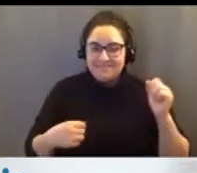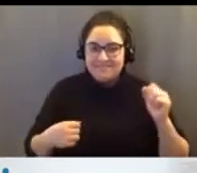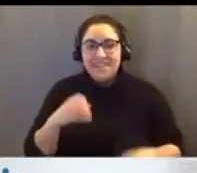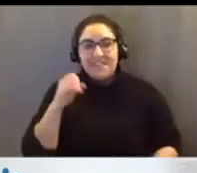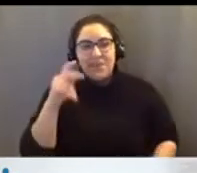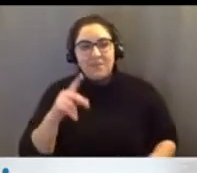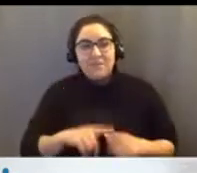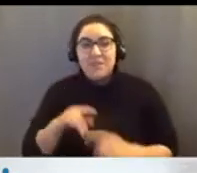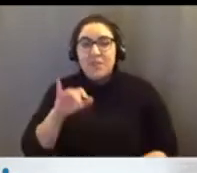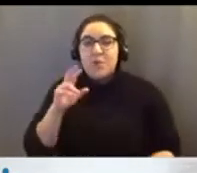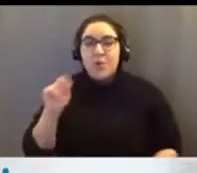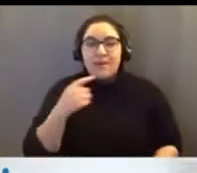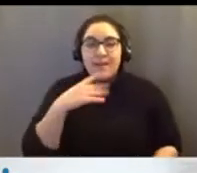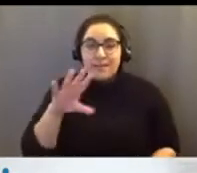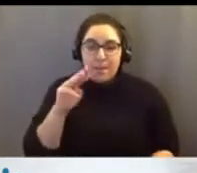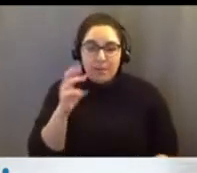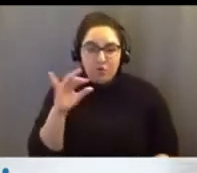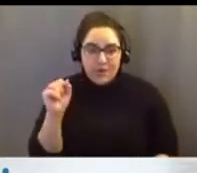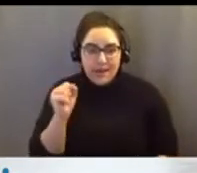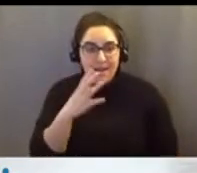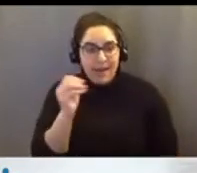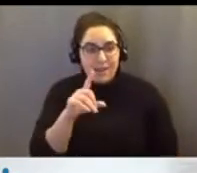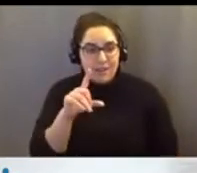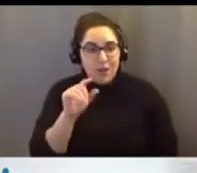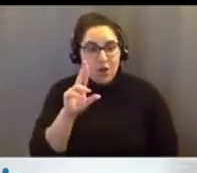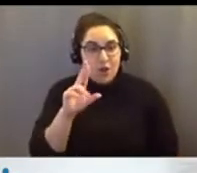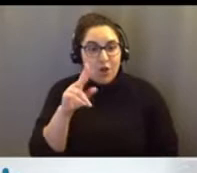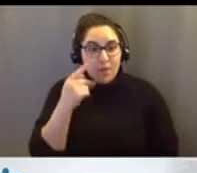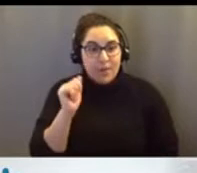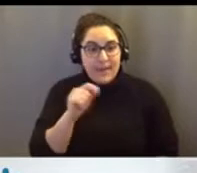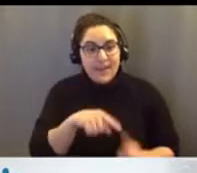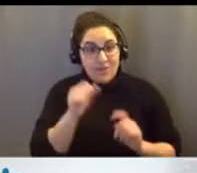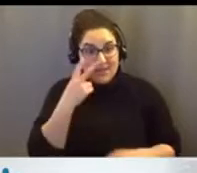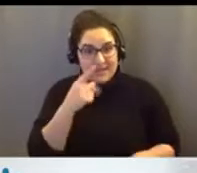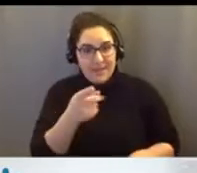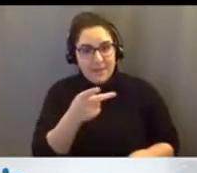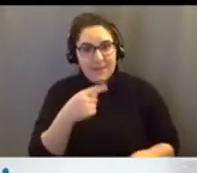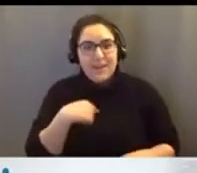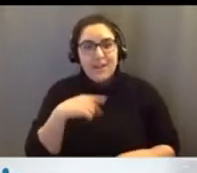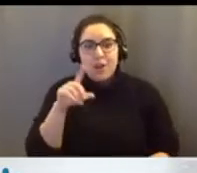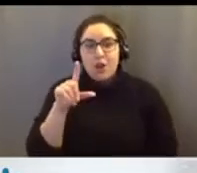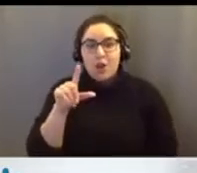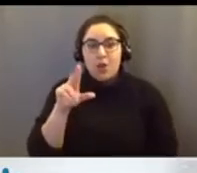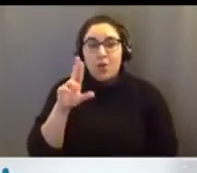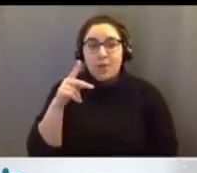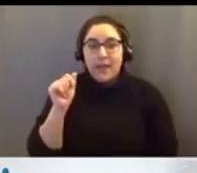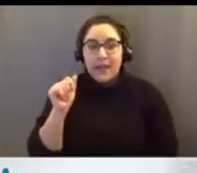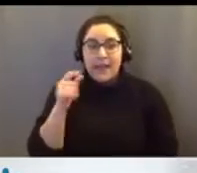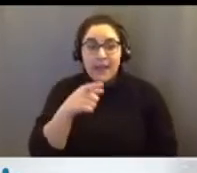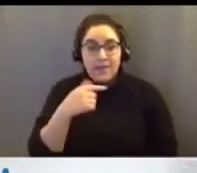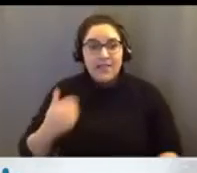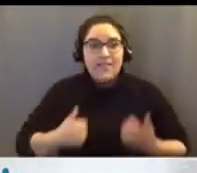So Maria and Lupe, who, if you guys can see them right there, it's a different story. You know, Lupe is living with